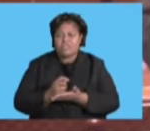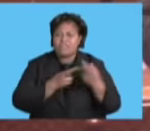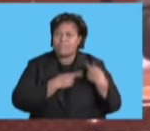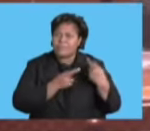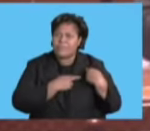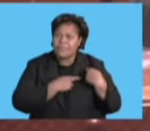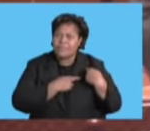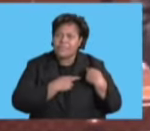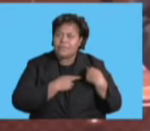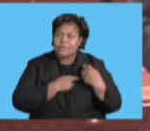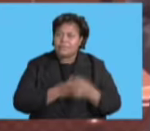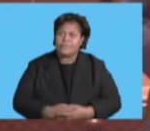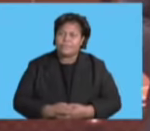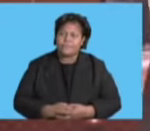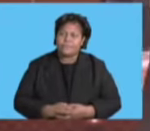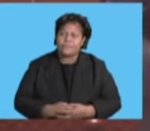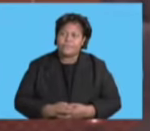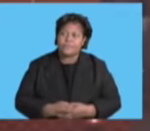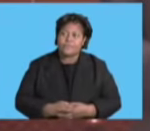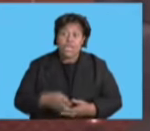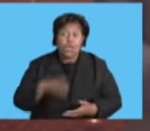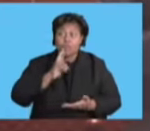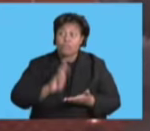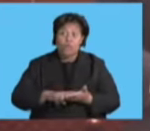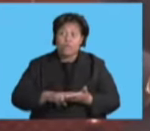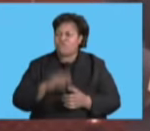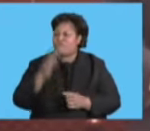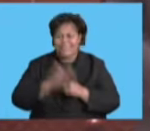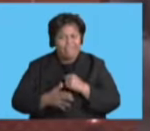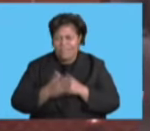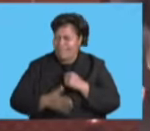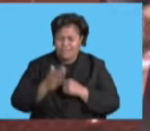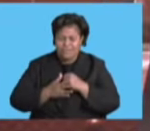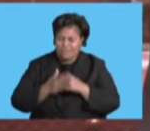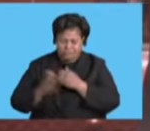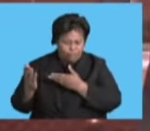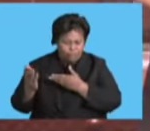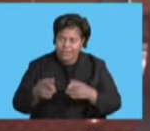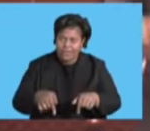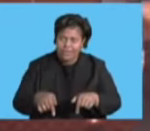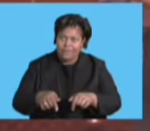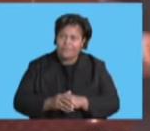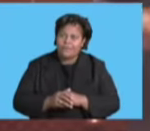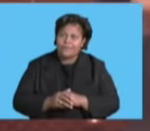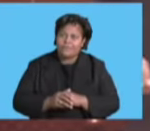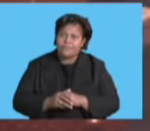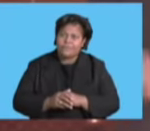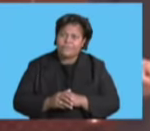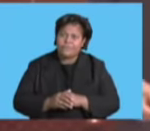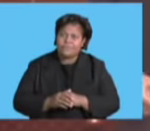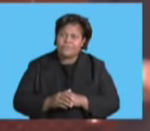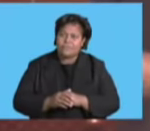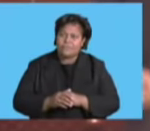Mr. Speaker, as I said, this report should never have been here. It's not